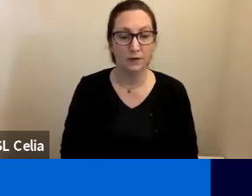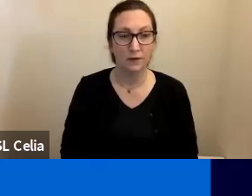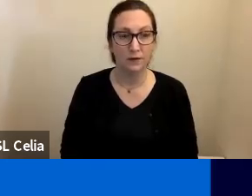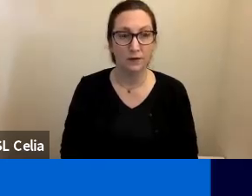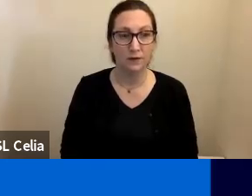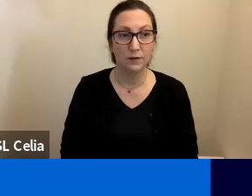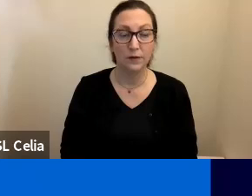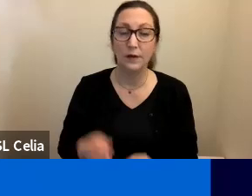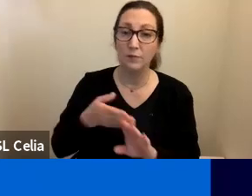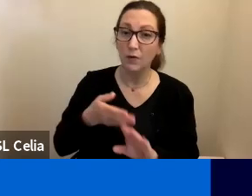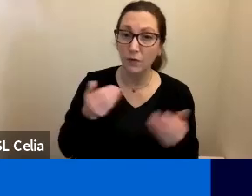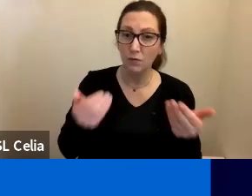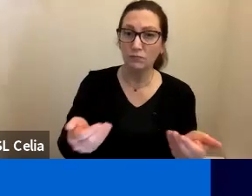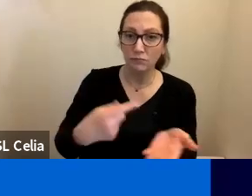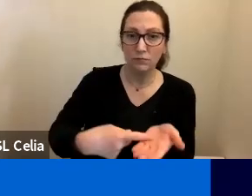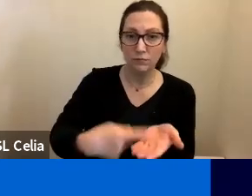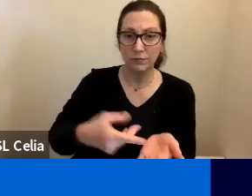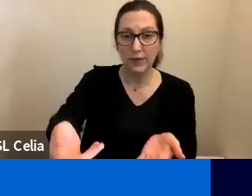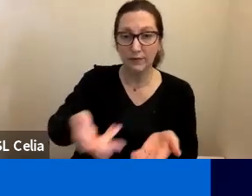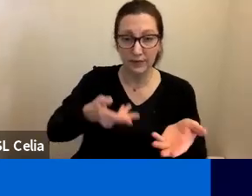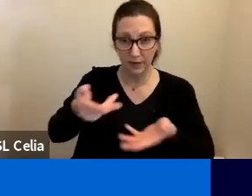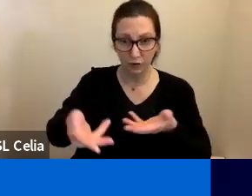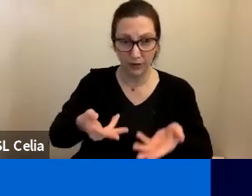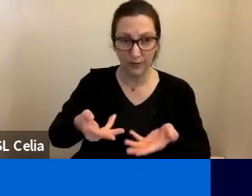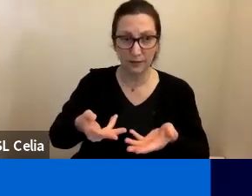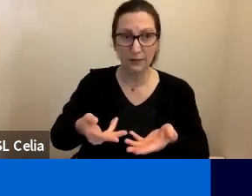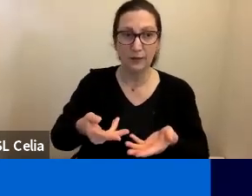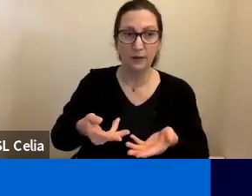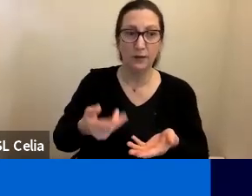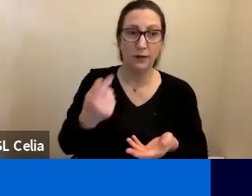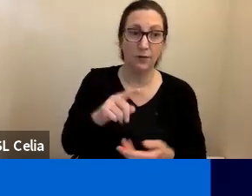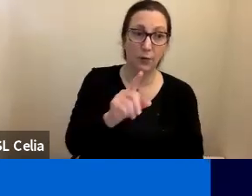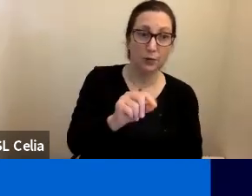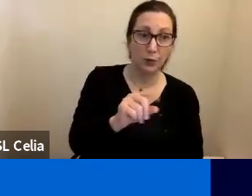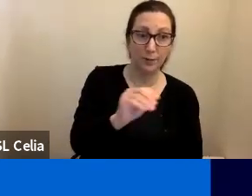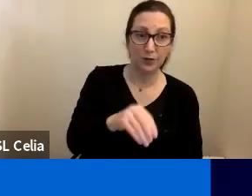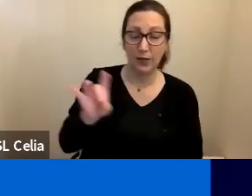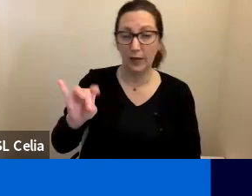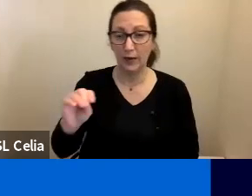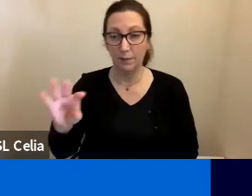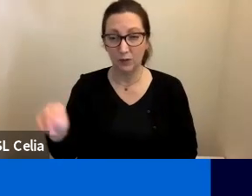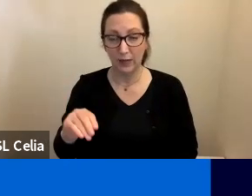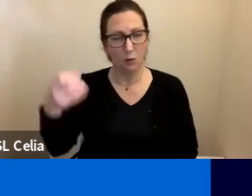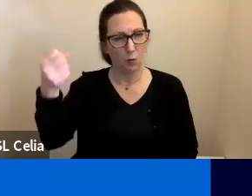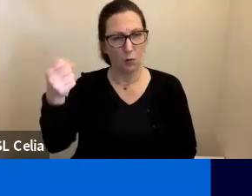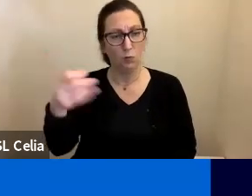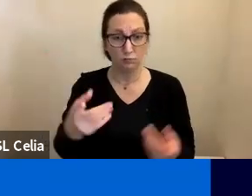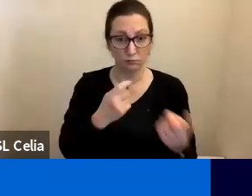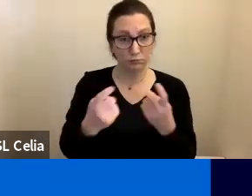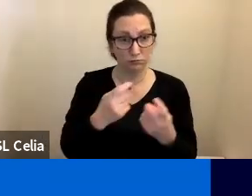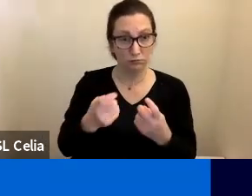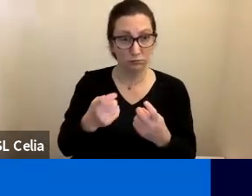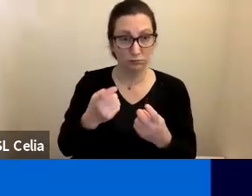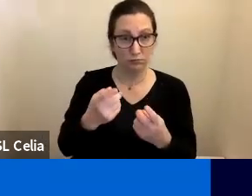Before I move on to the invitations by 20% and 80%, just want to see if there were any questions about the slides we